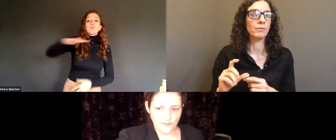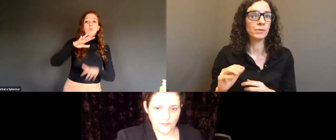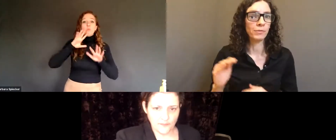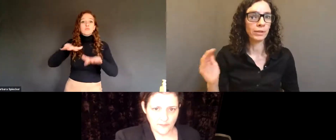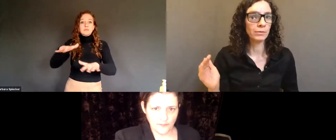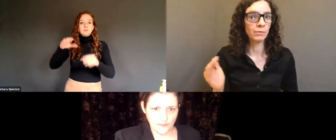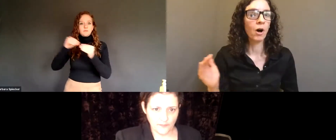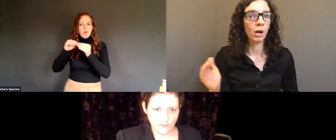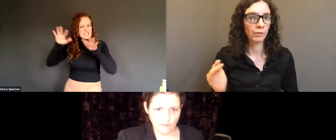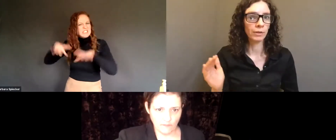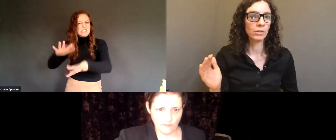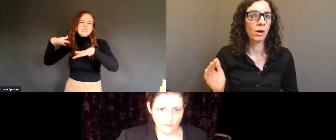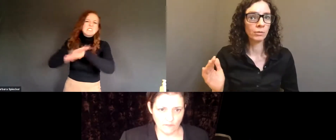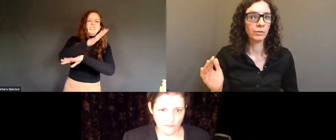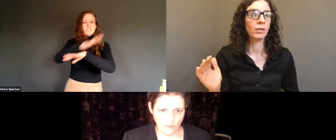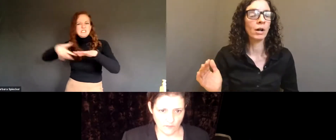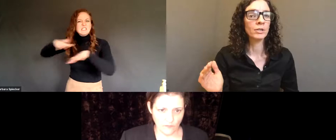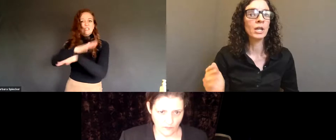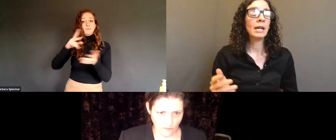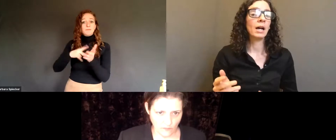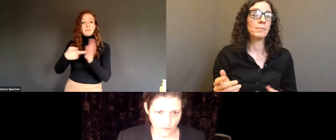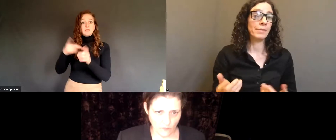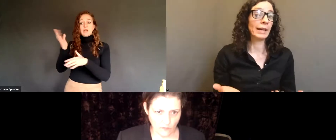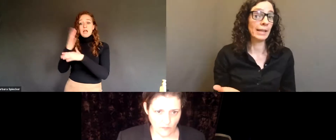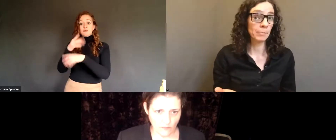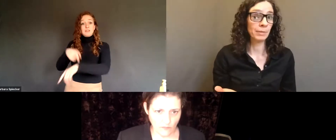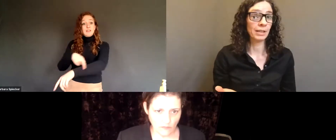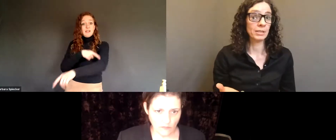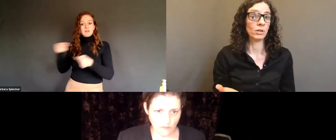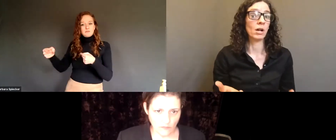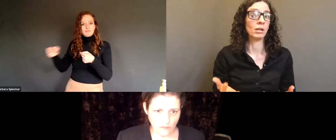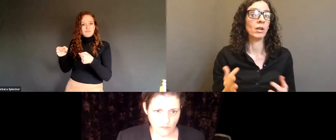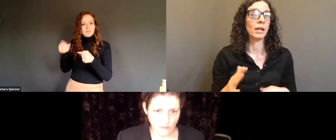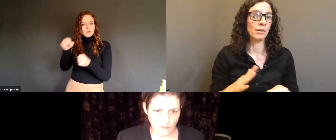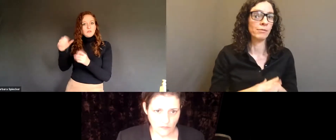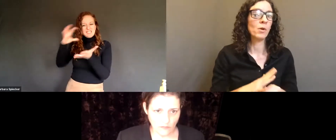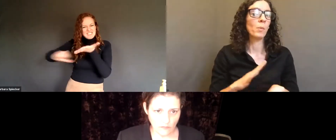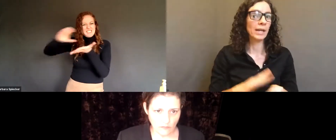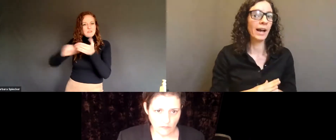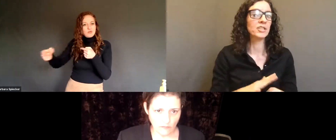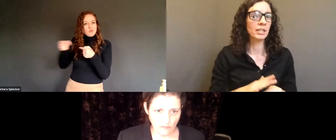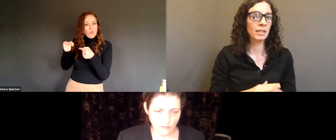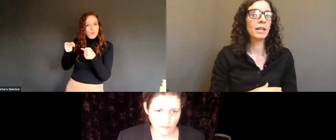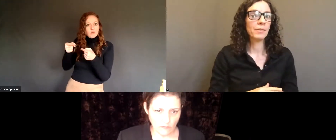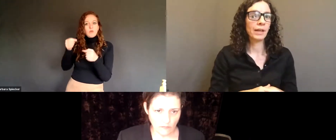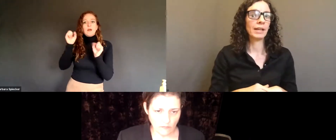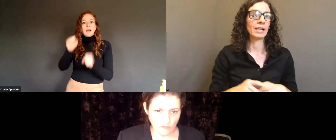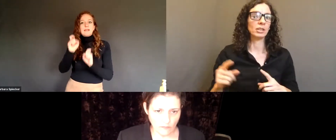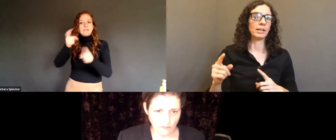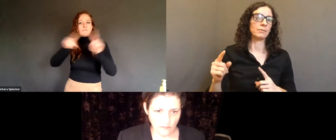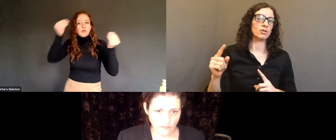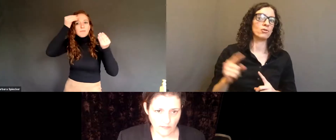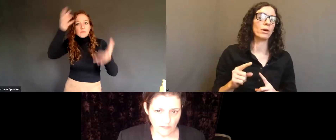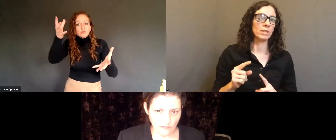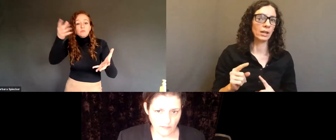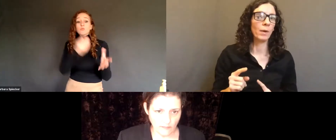grow very long or very tall or very large, that can happen because there's a lot of wave action that can actually